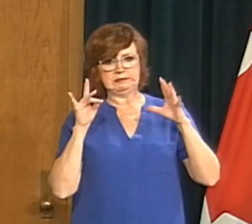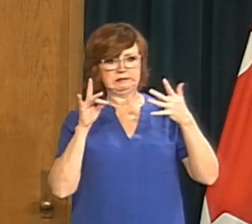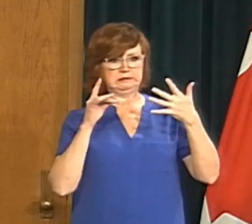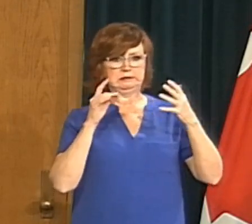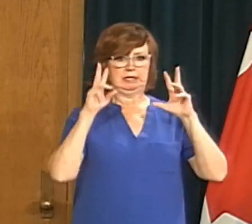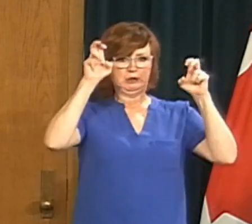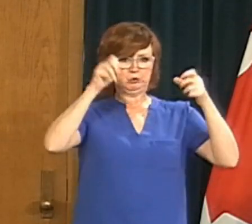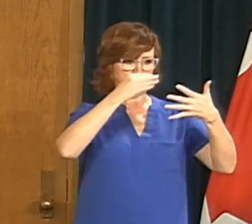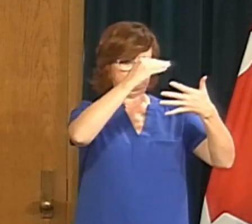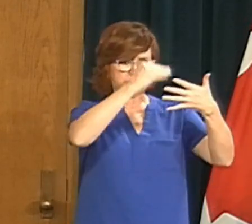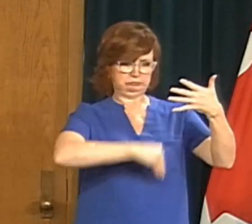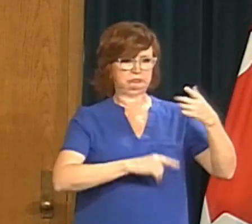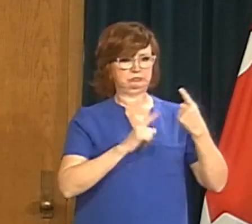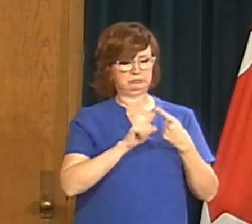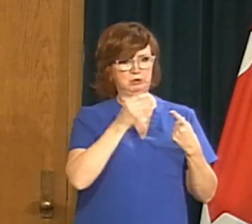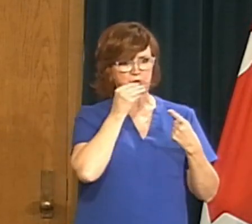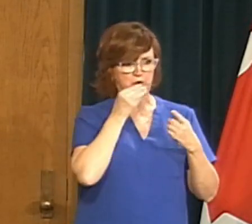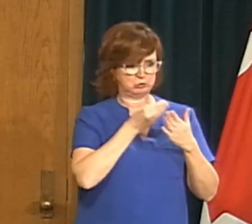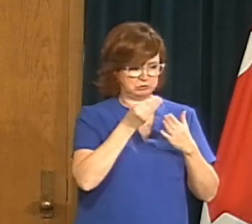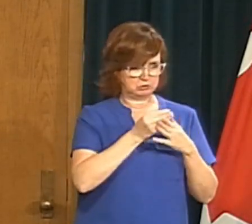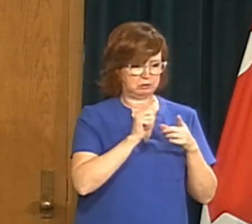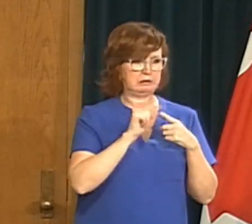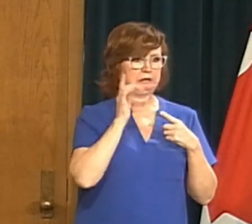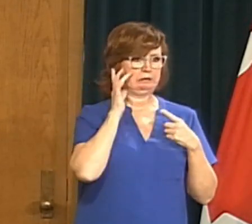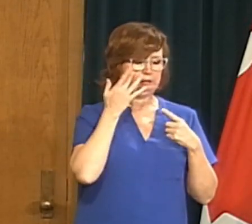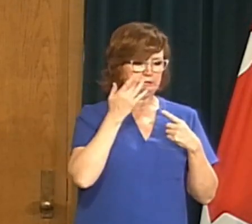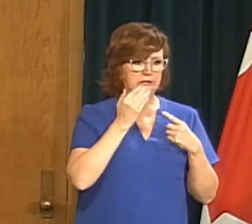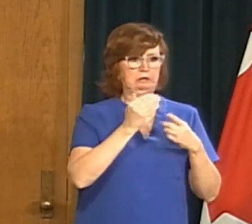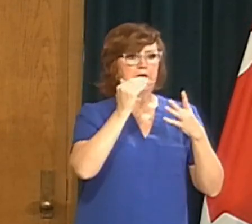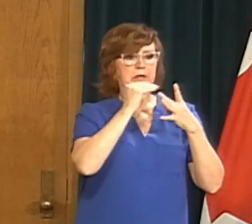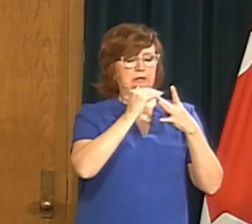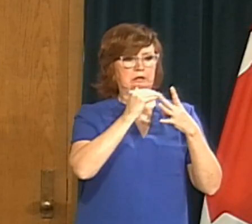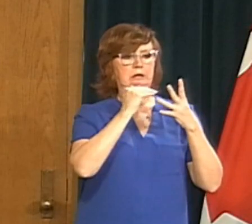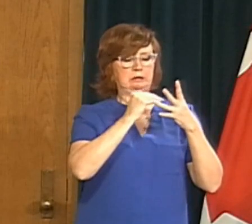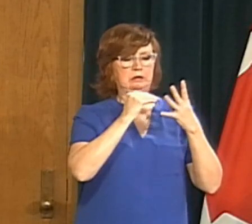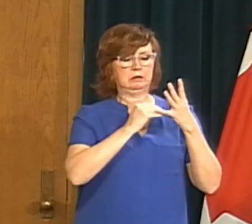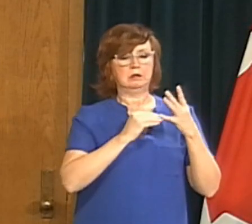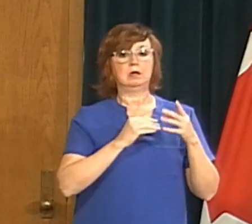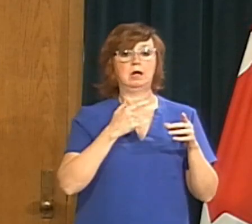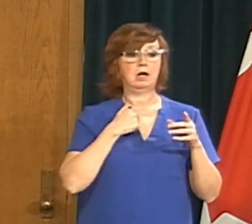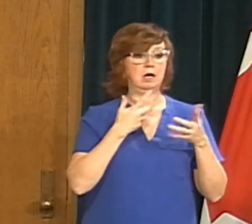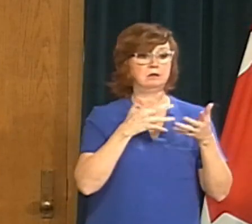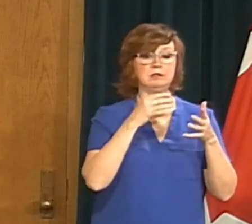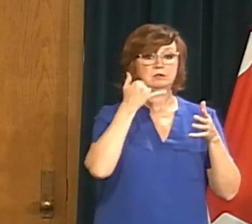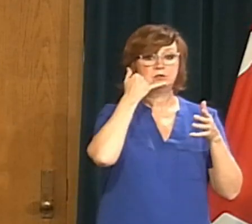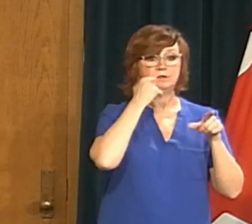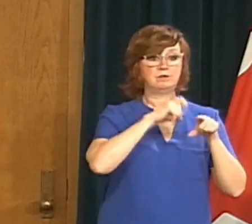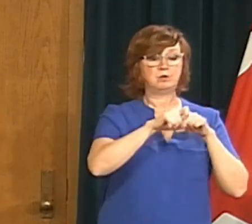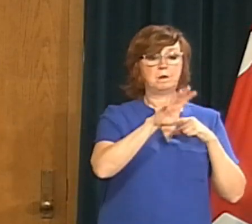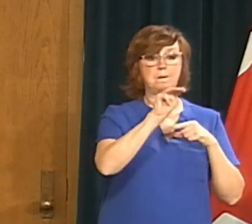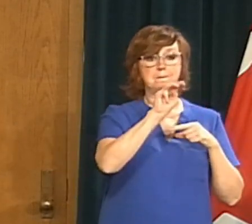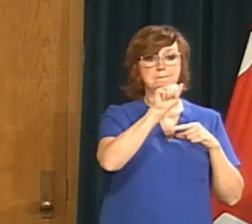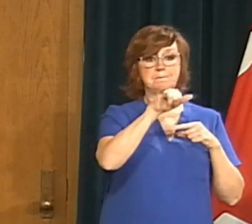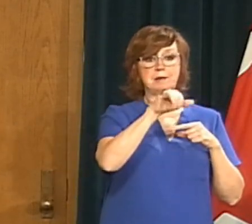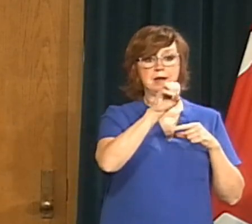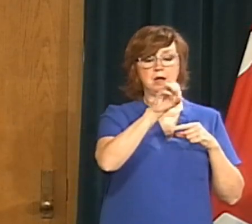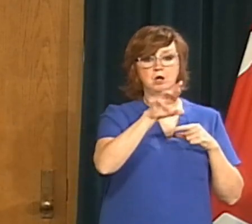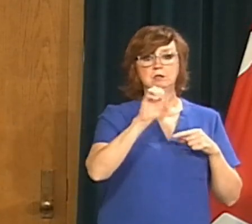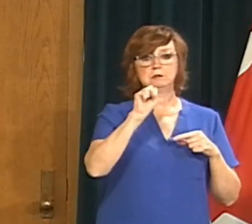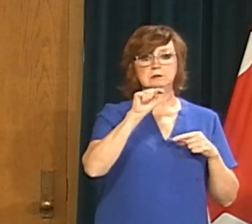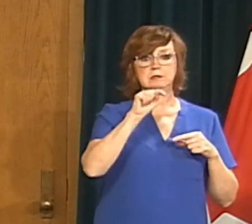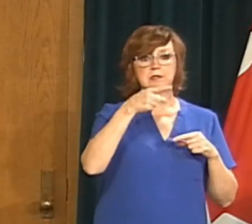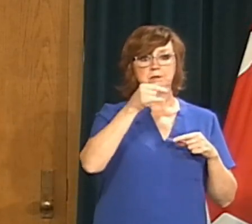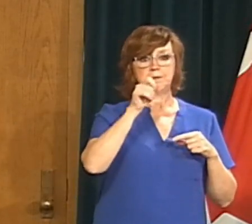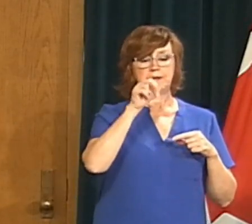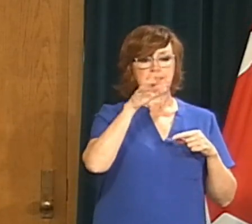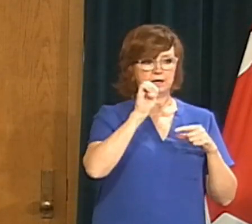see here today are, my understanding with my conversations with Mayor St. Pierre, very much supported by the community of